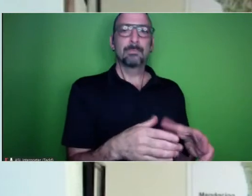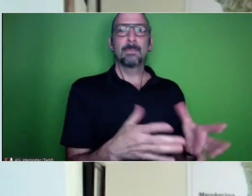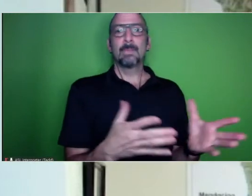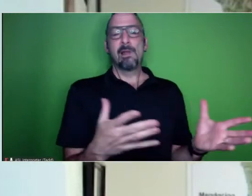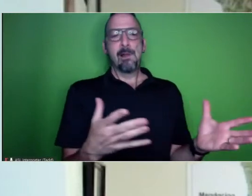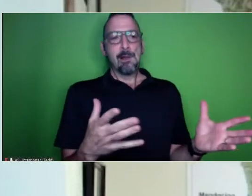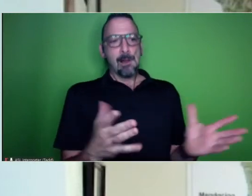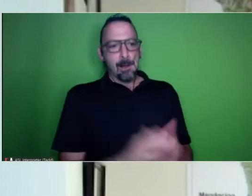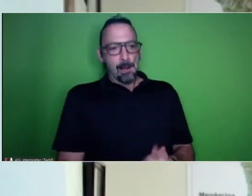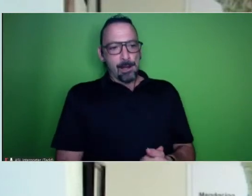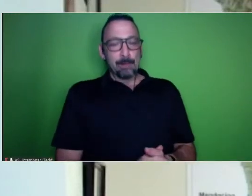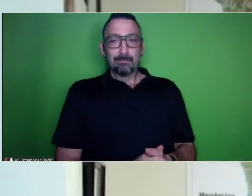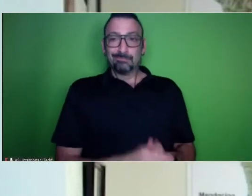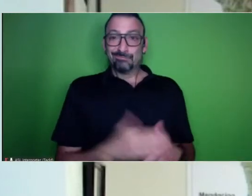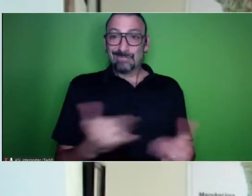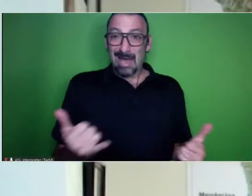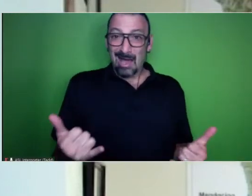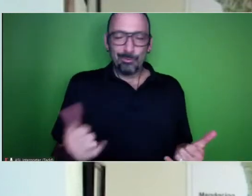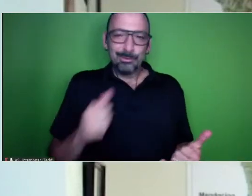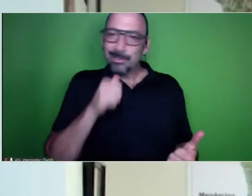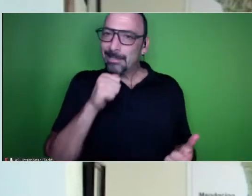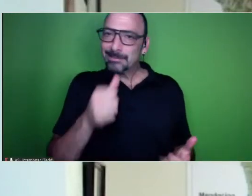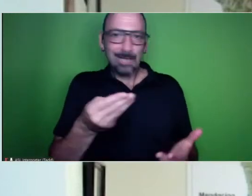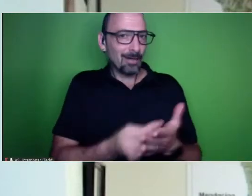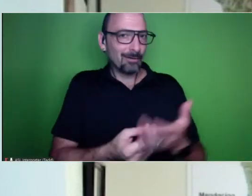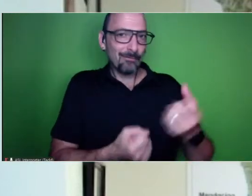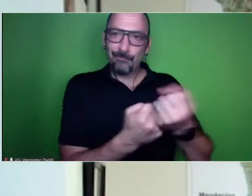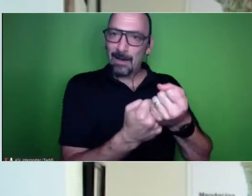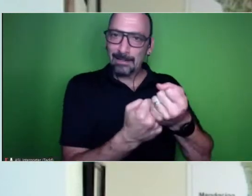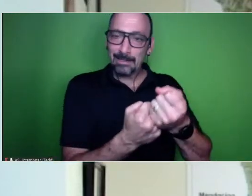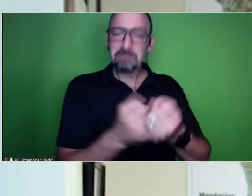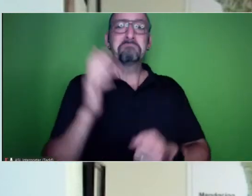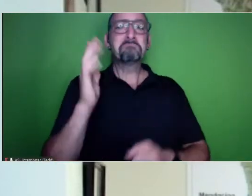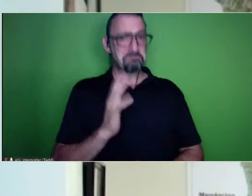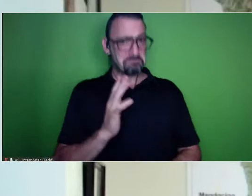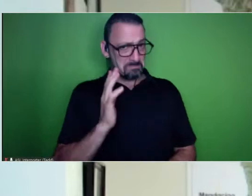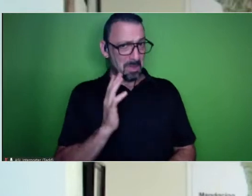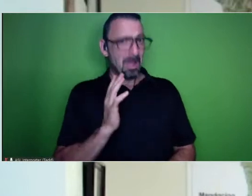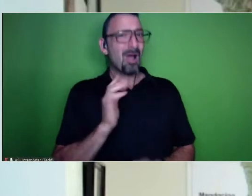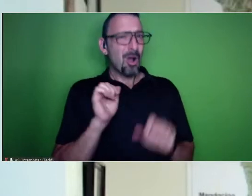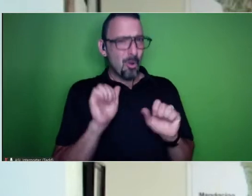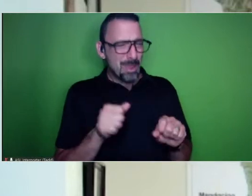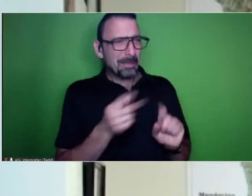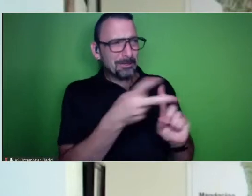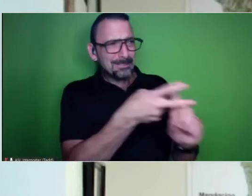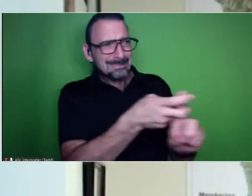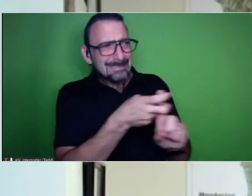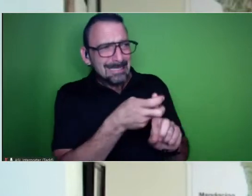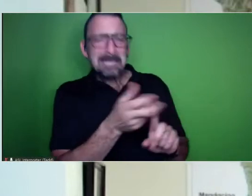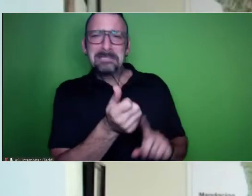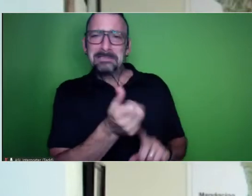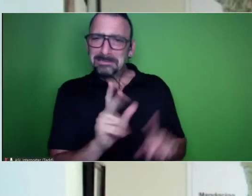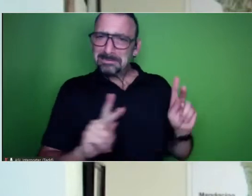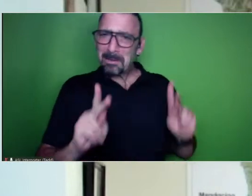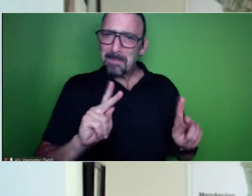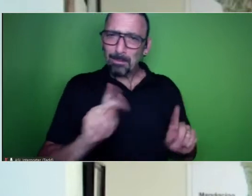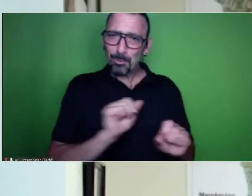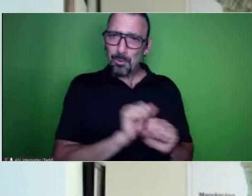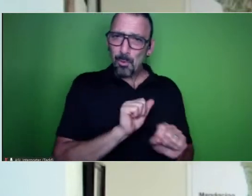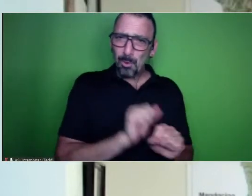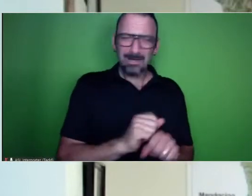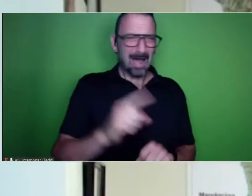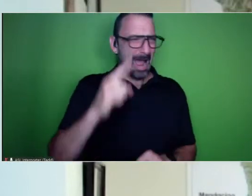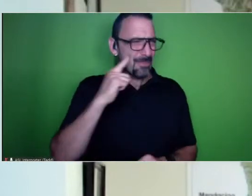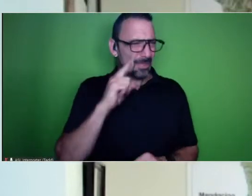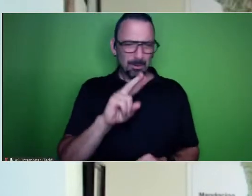longer funded. We were able to get some workers for our, I think it was Adventist Health